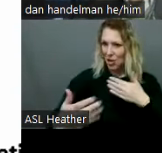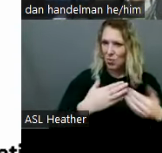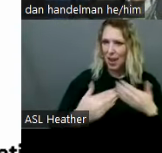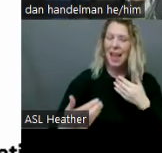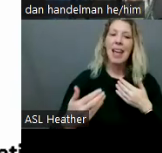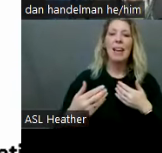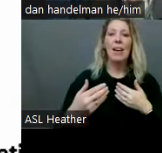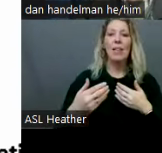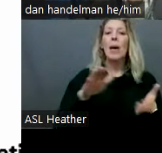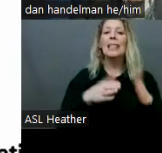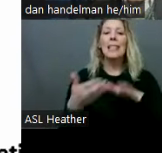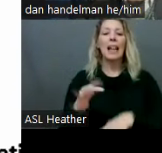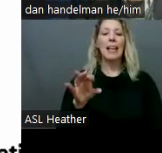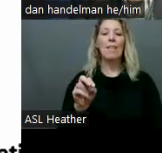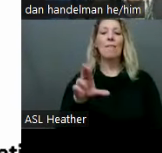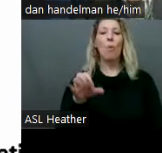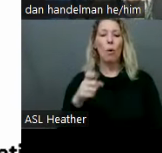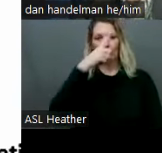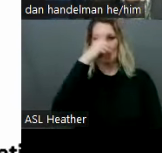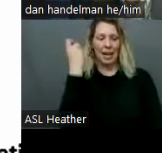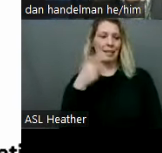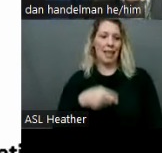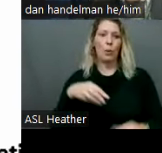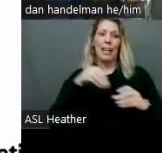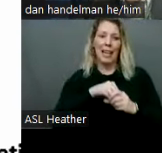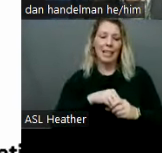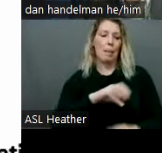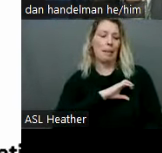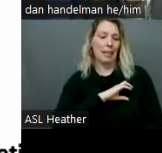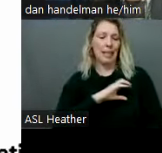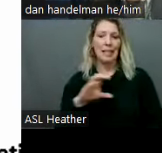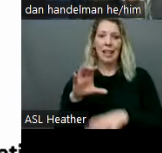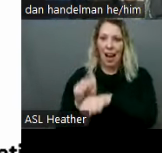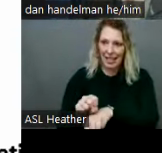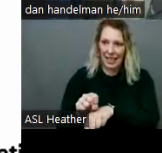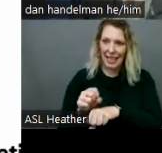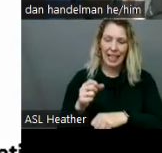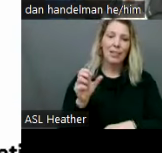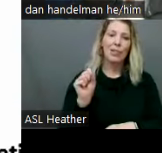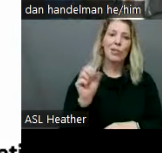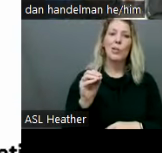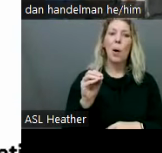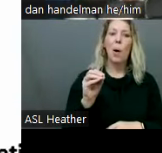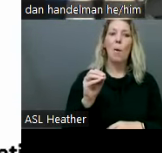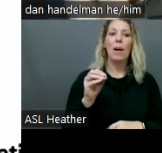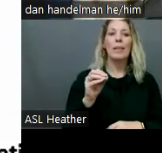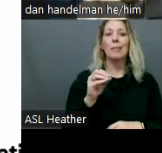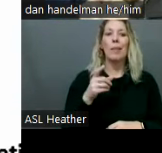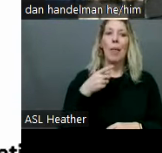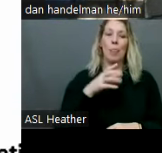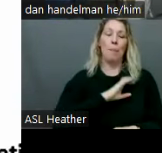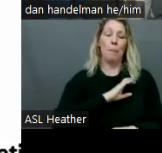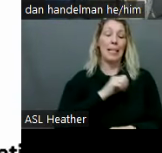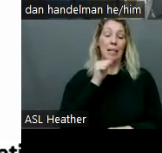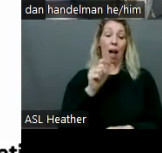use of deadly force because the person was technically in police custody. And so that's called effective or constructive custody, even though, so the police didn't have them, physically